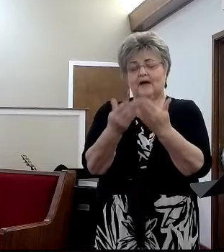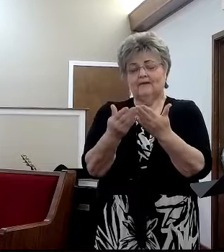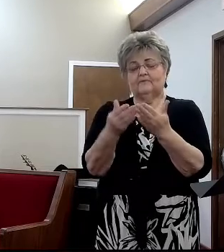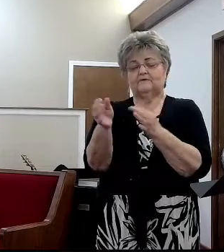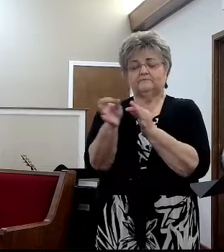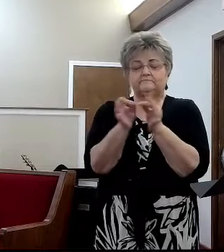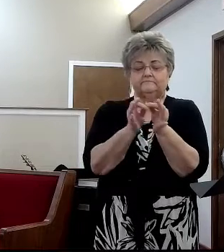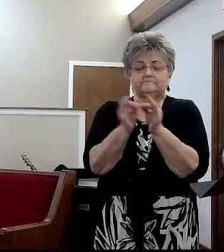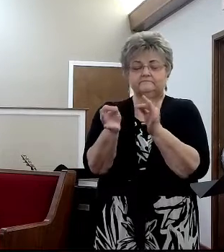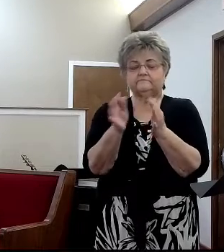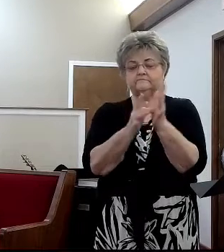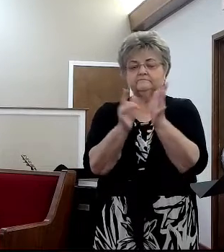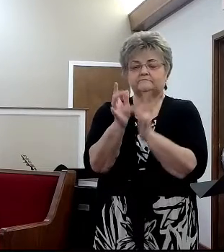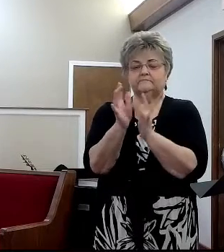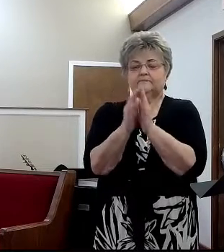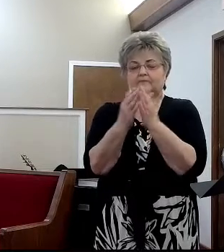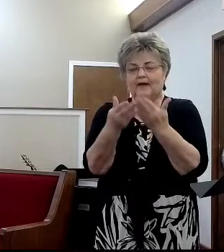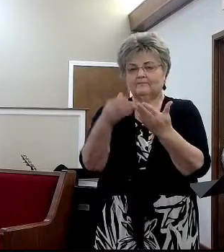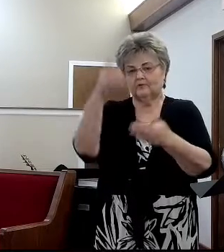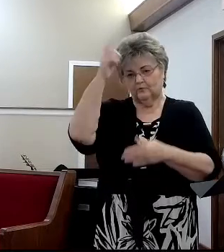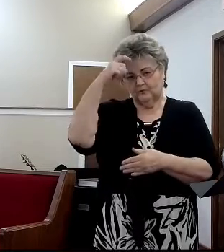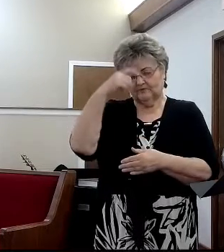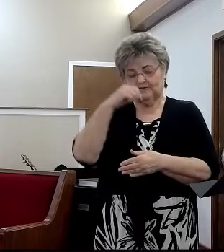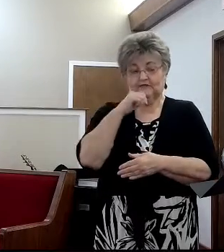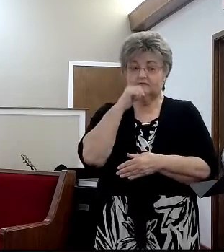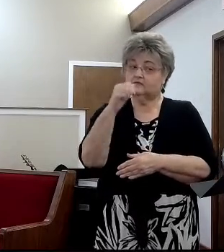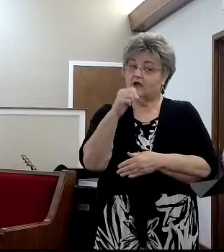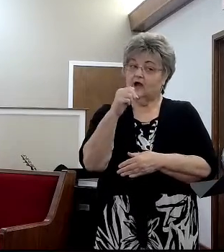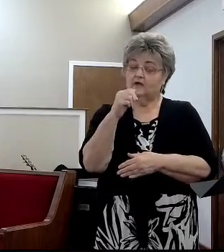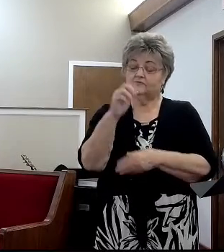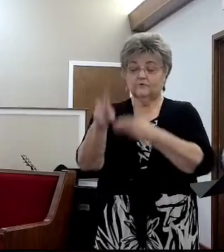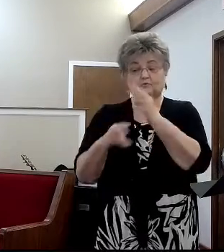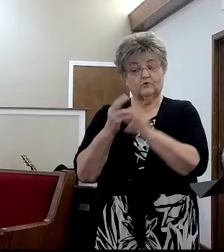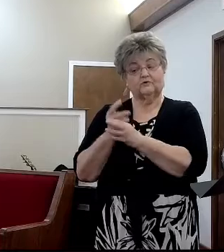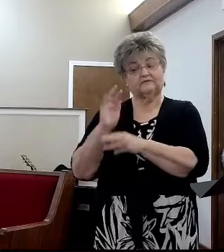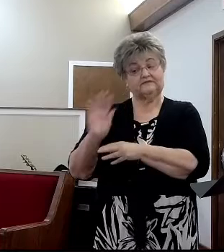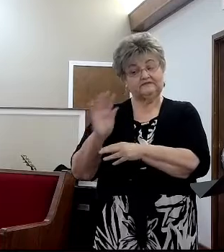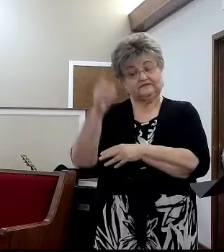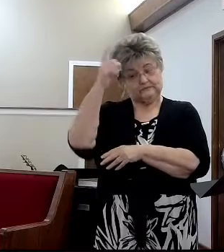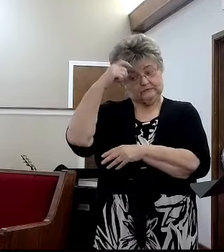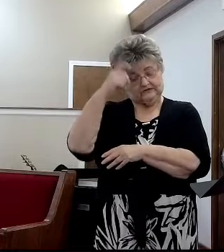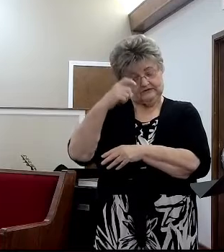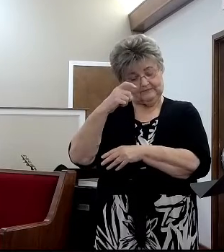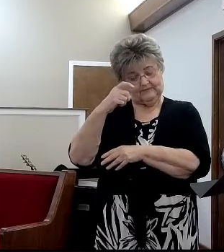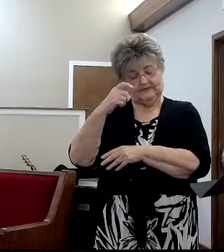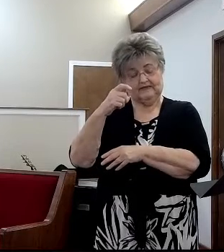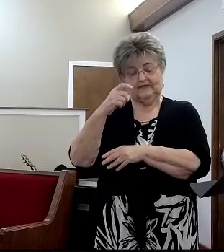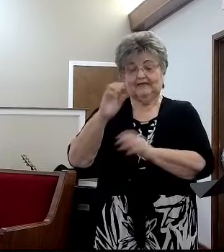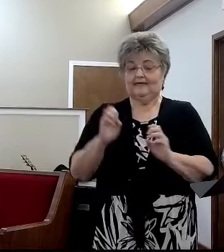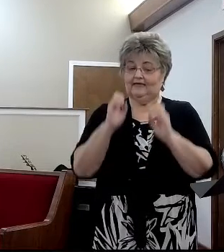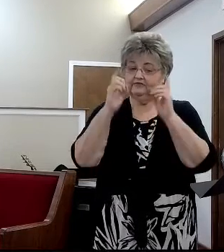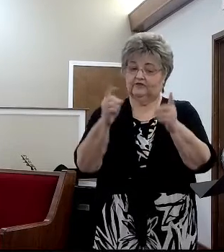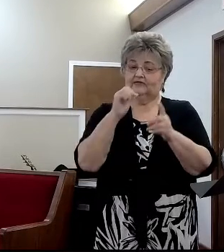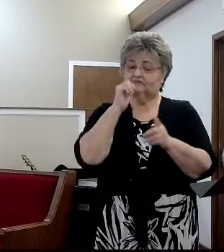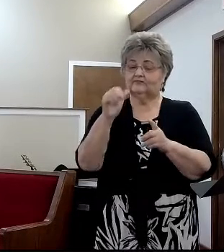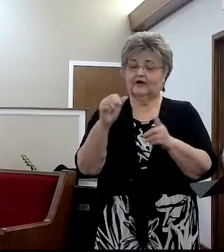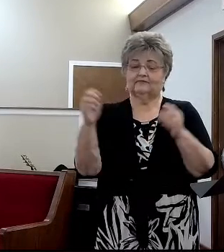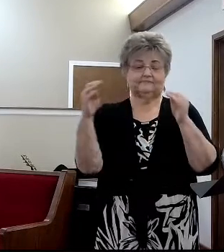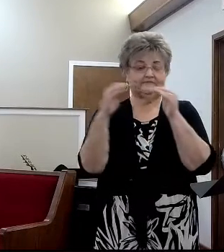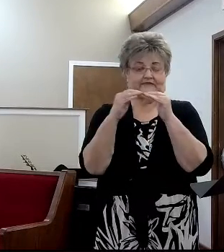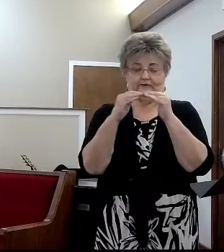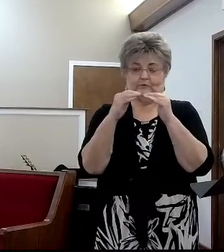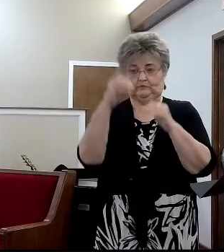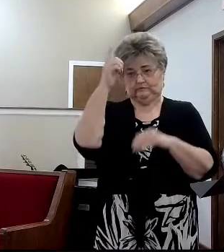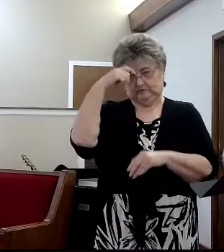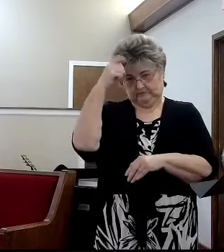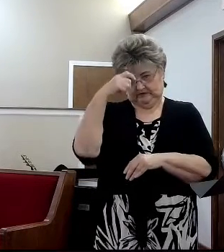biblical wisdom, not the world's wisdom. Again, education doesn't equal wisdom. You're also